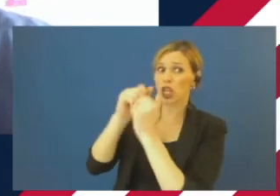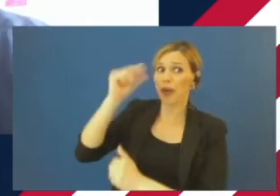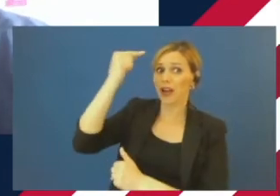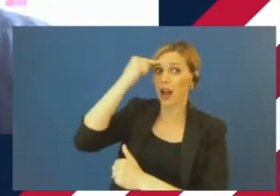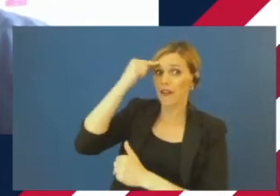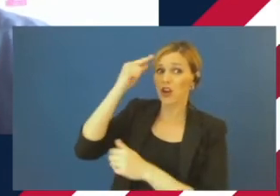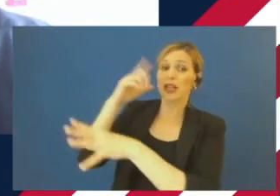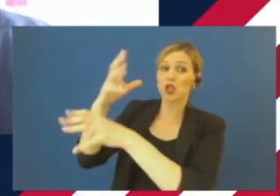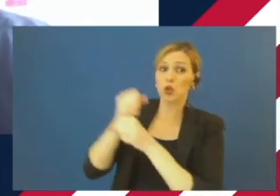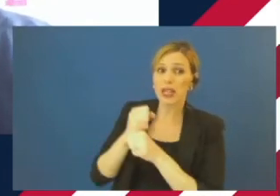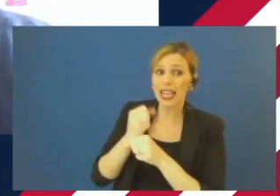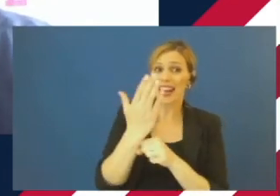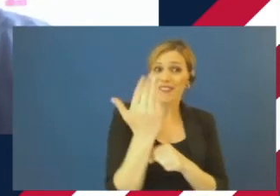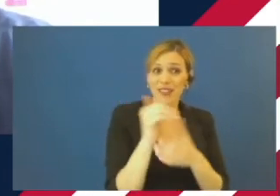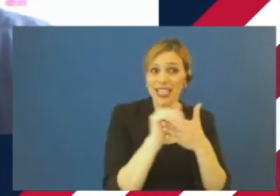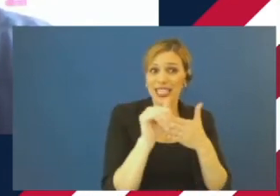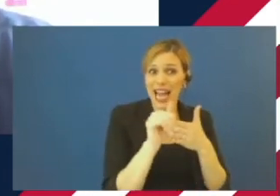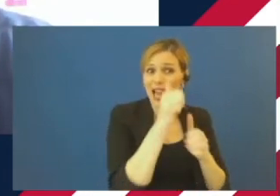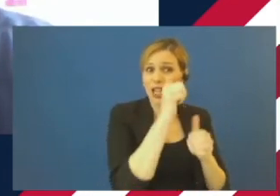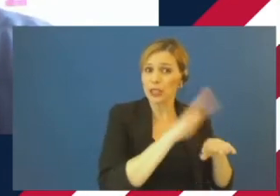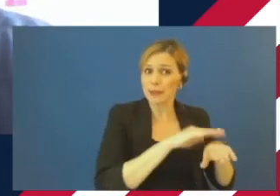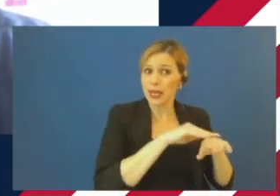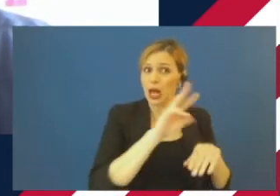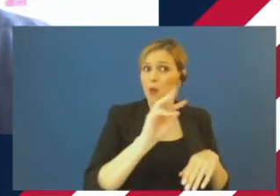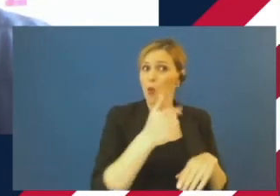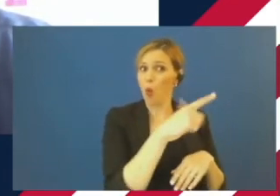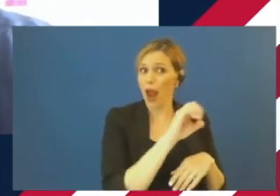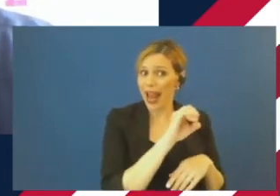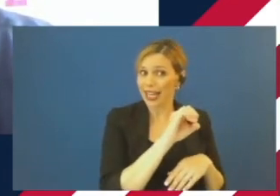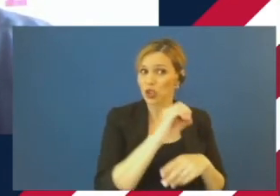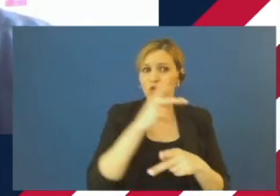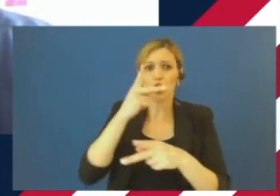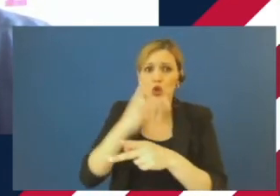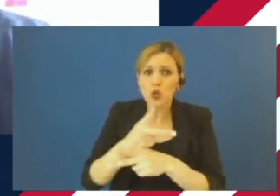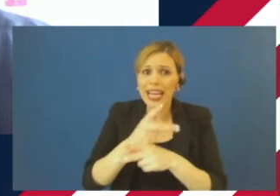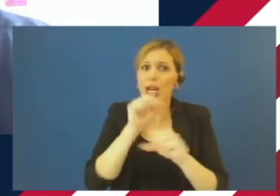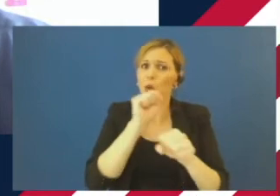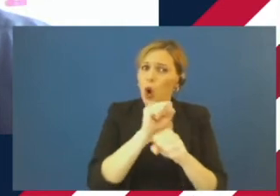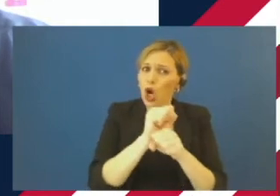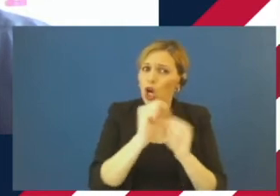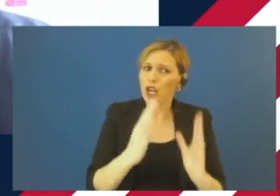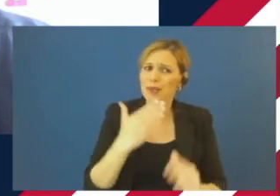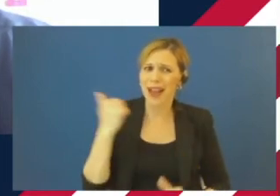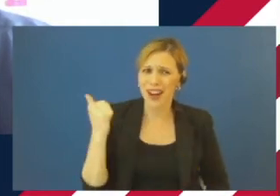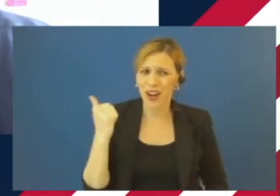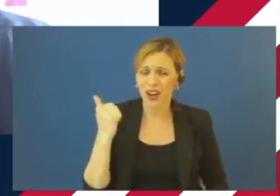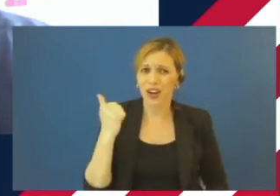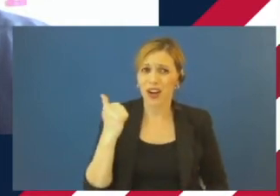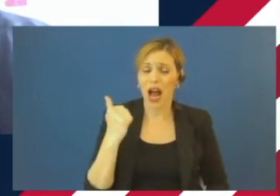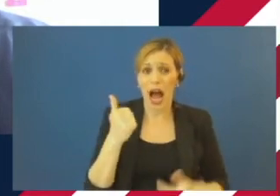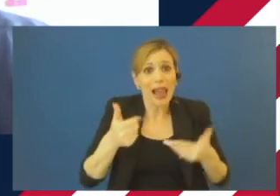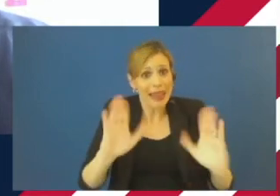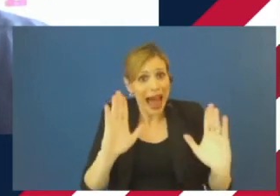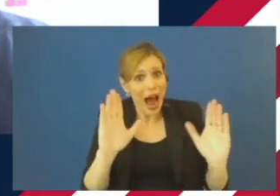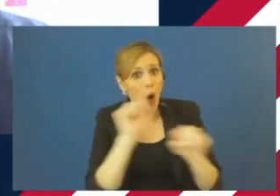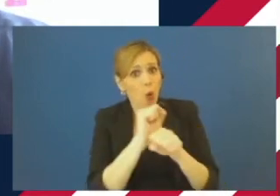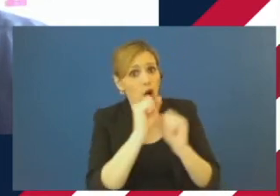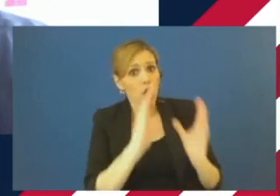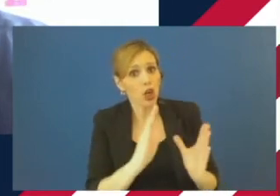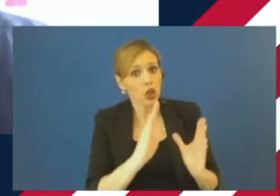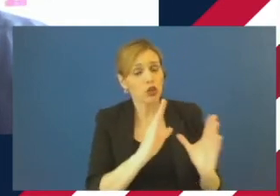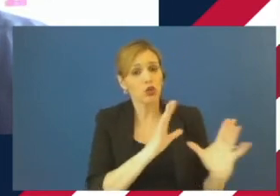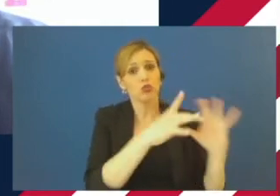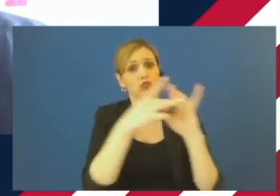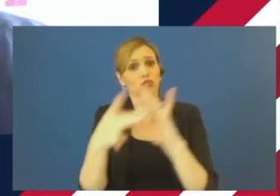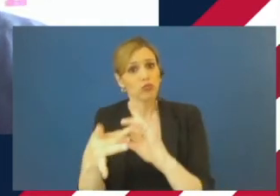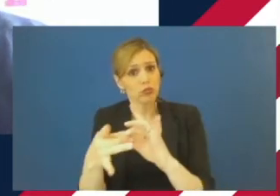better treatment for workers, give workers the ability to unionize. You know, we're in the 21st century, but we have labor laws that